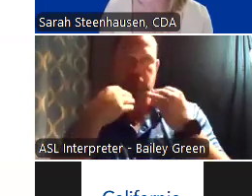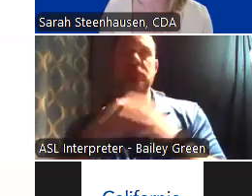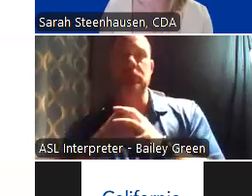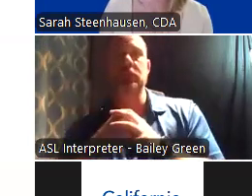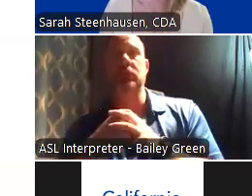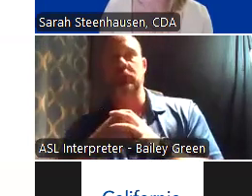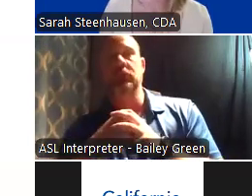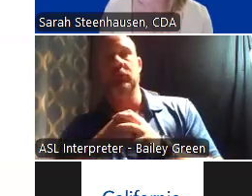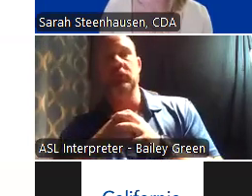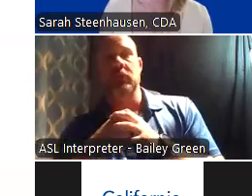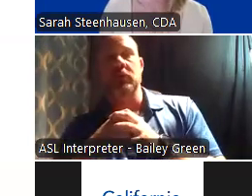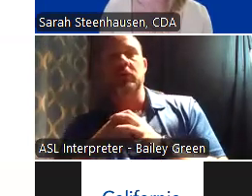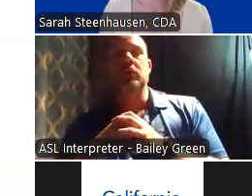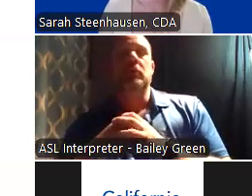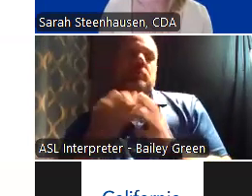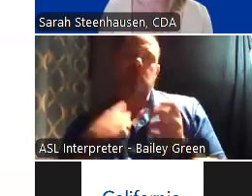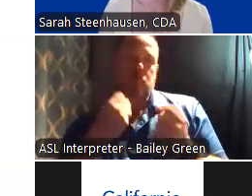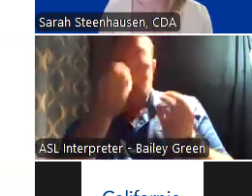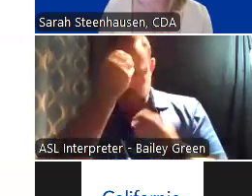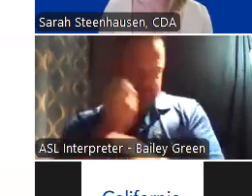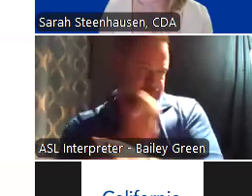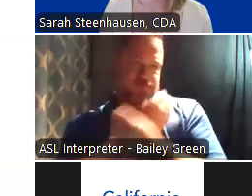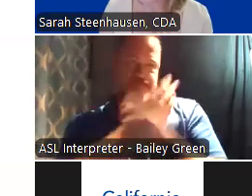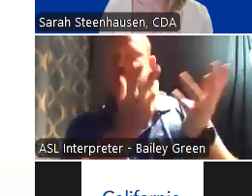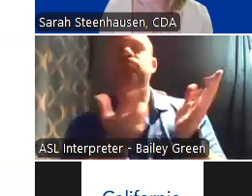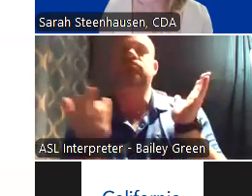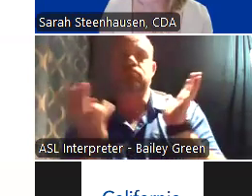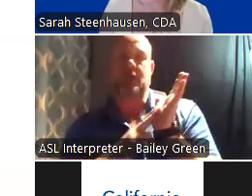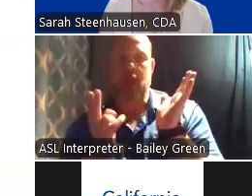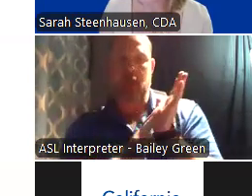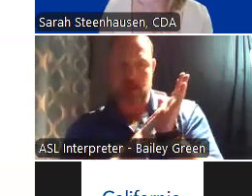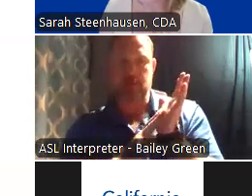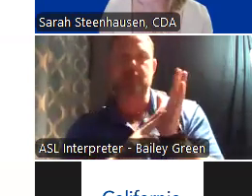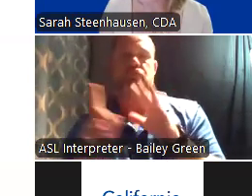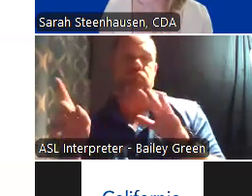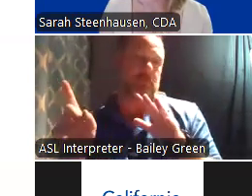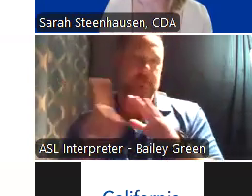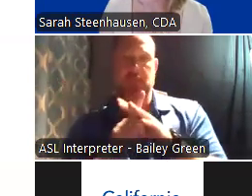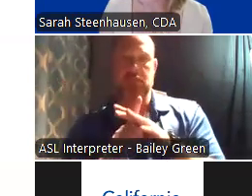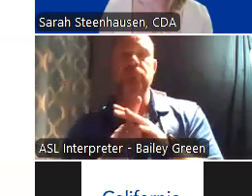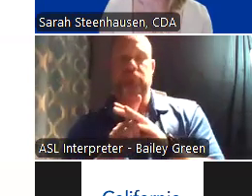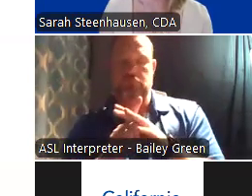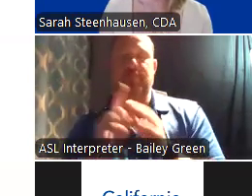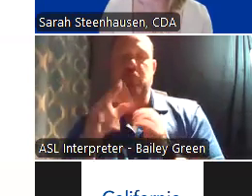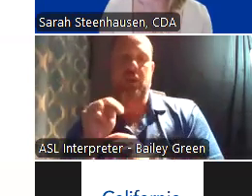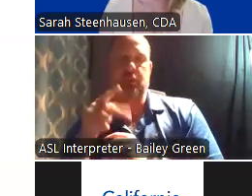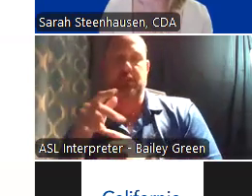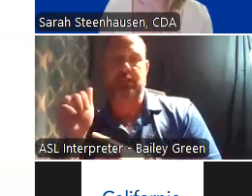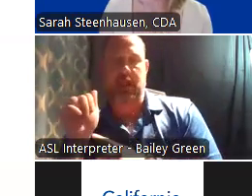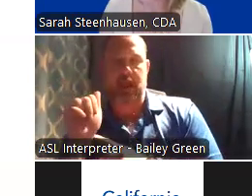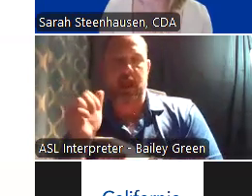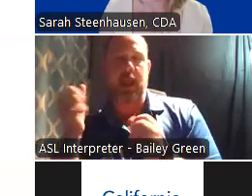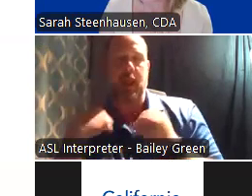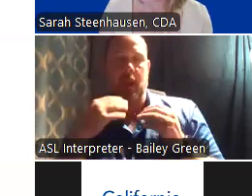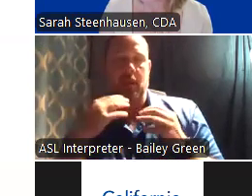know that, do a plug today that please sign up to attend the Day of Action, especially if you're an MPA stakeholder committee